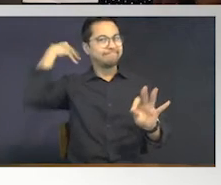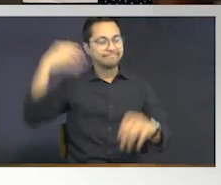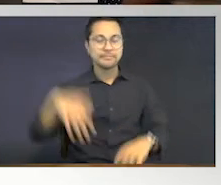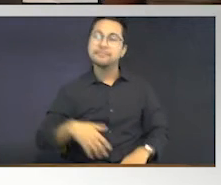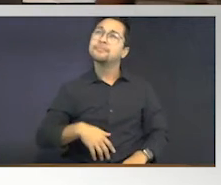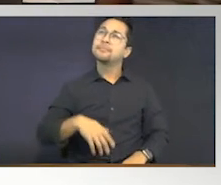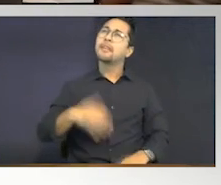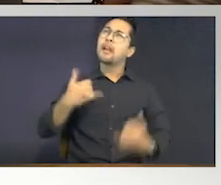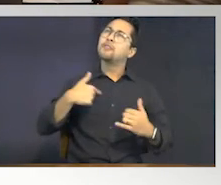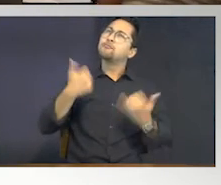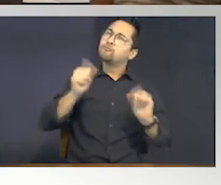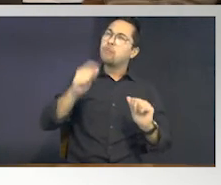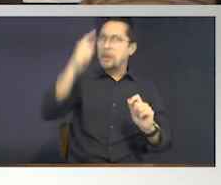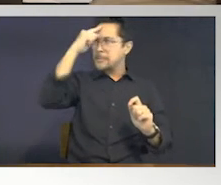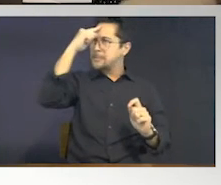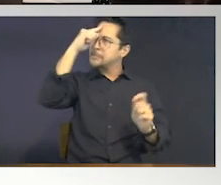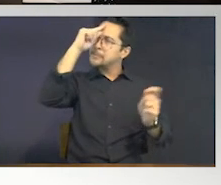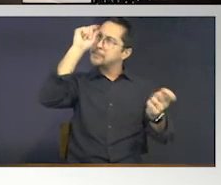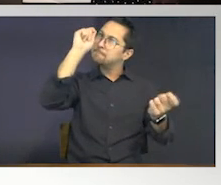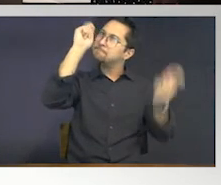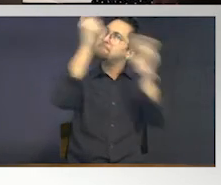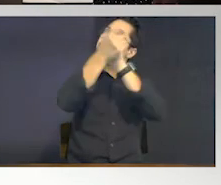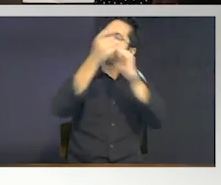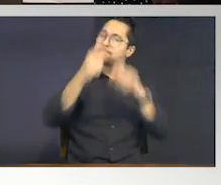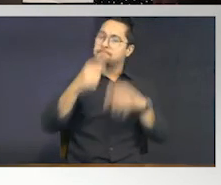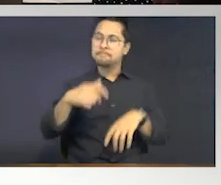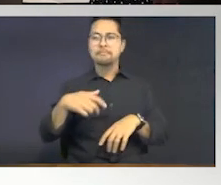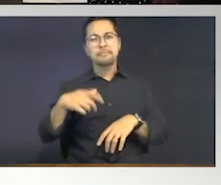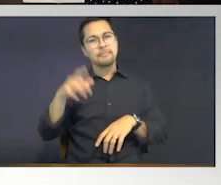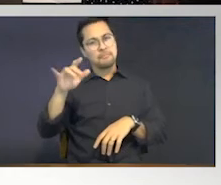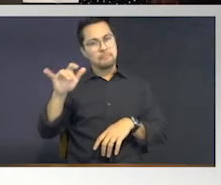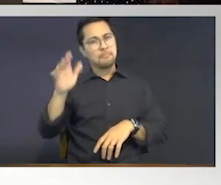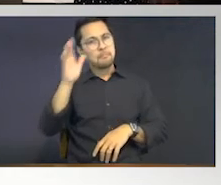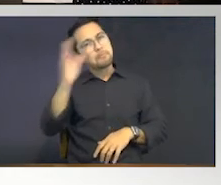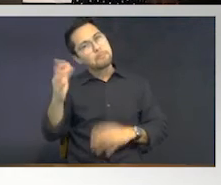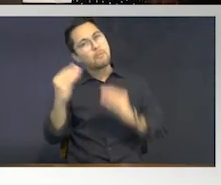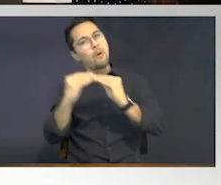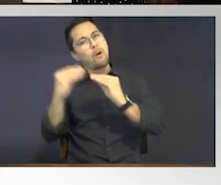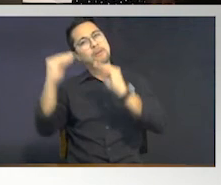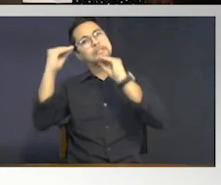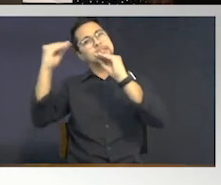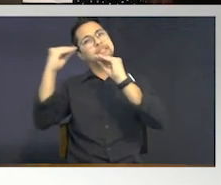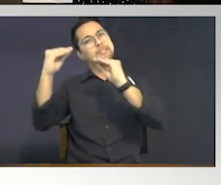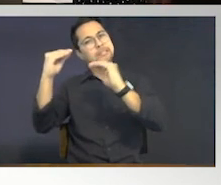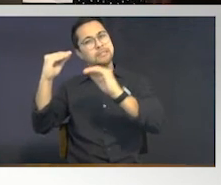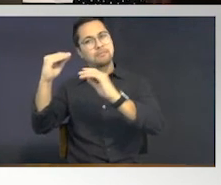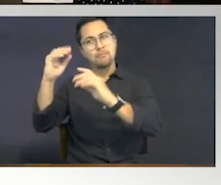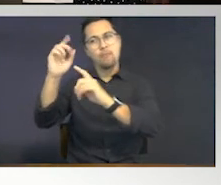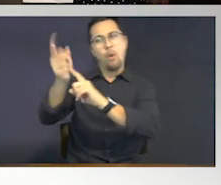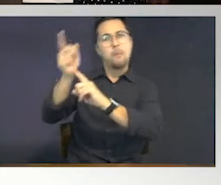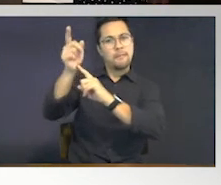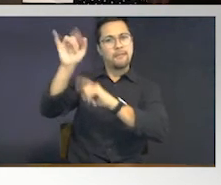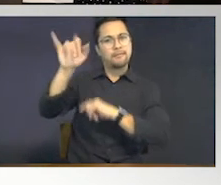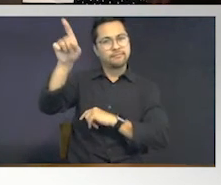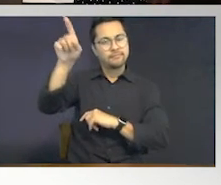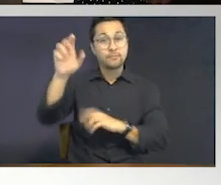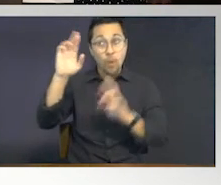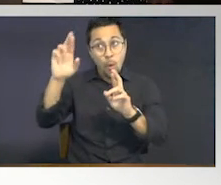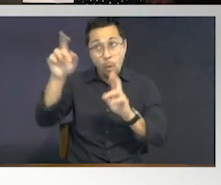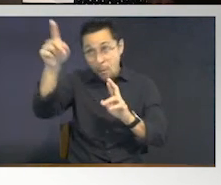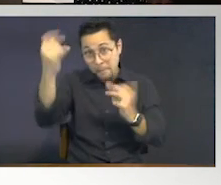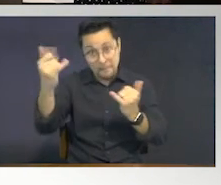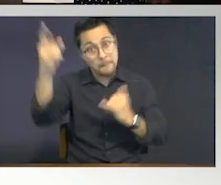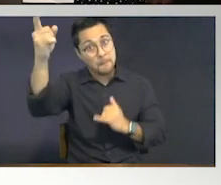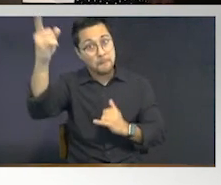tried to turn it around in my mind to be a teachable moment, to hope that now that